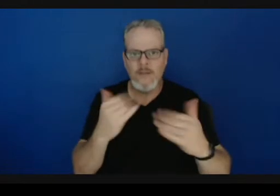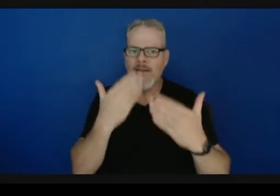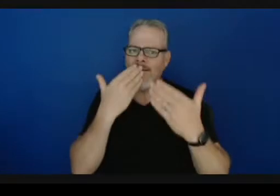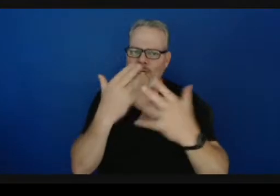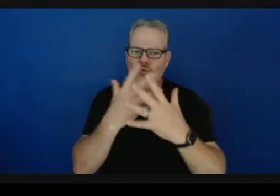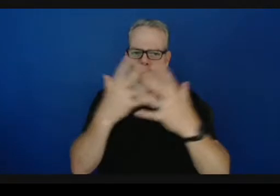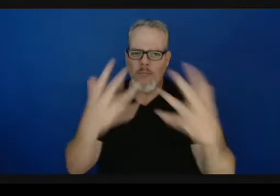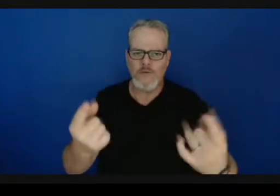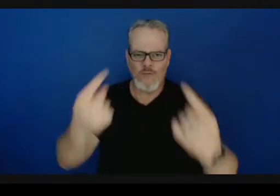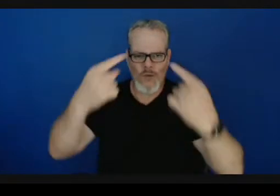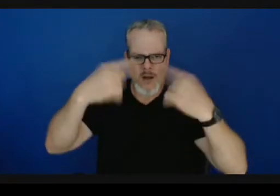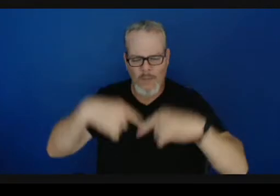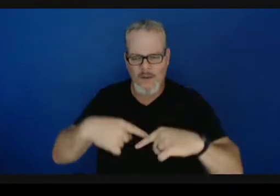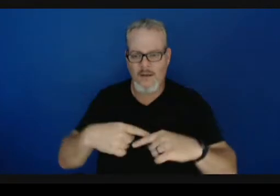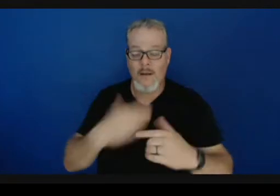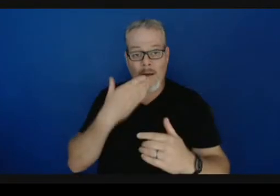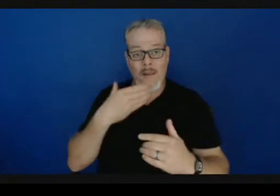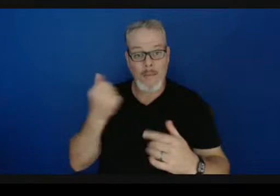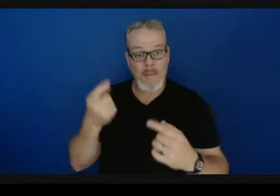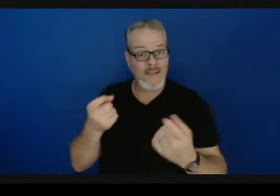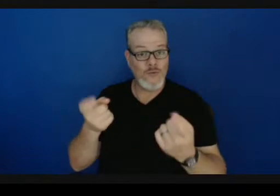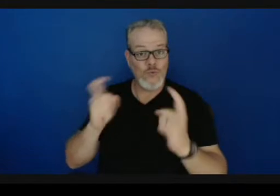Yep. Best way to donate to us is at